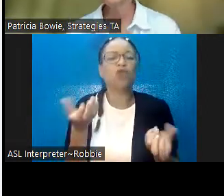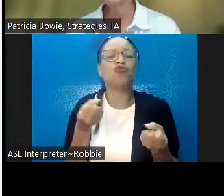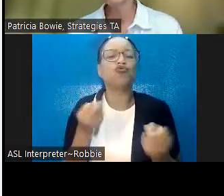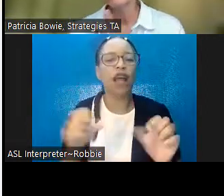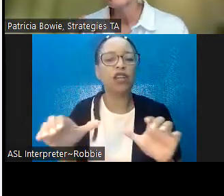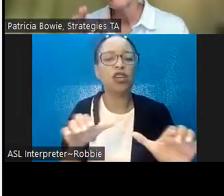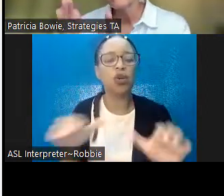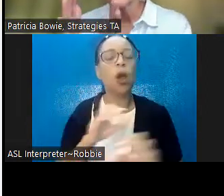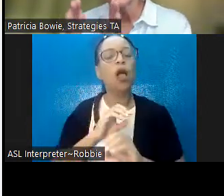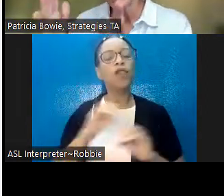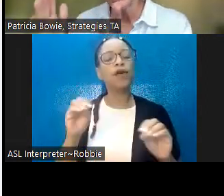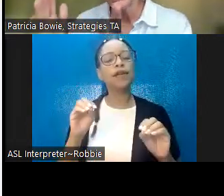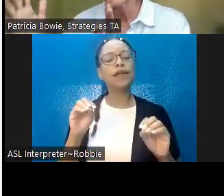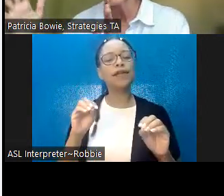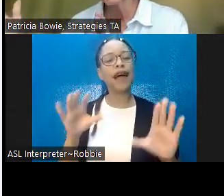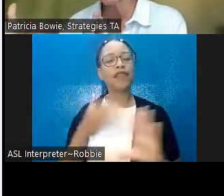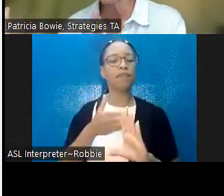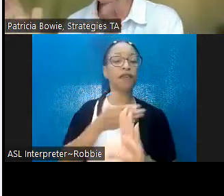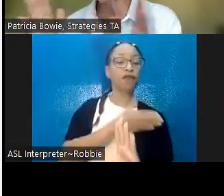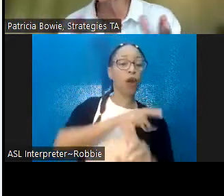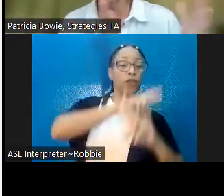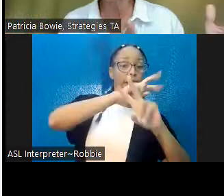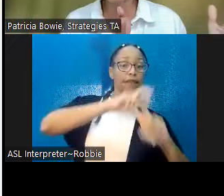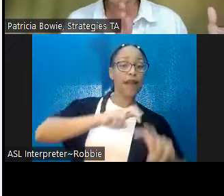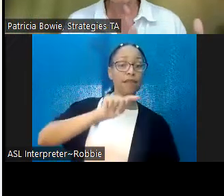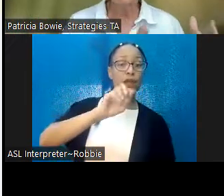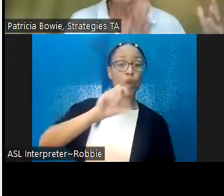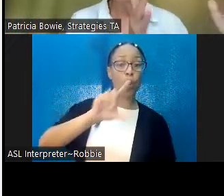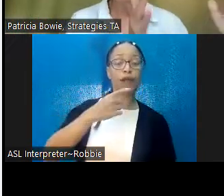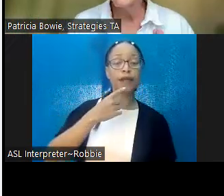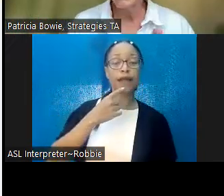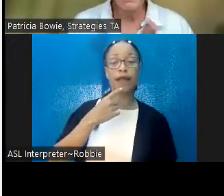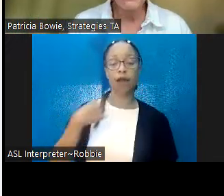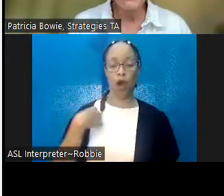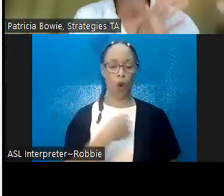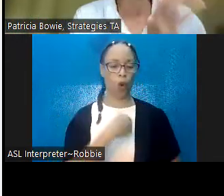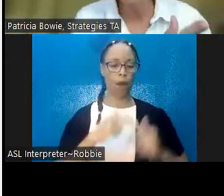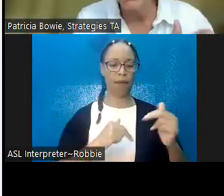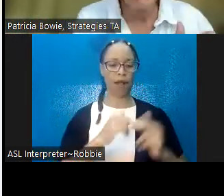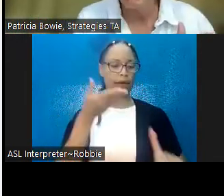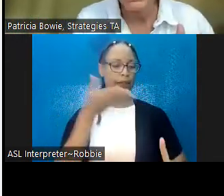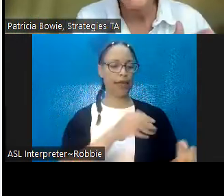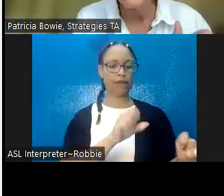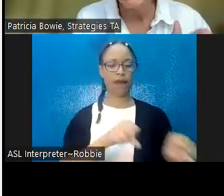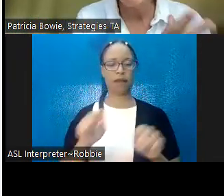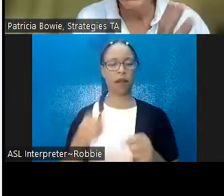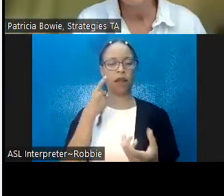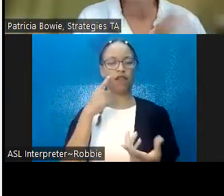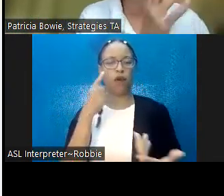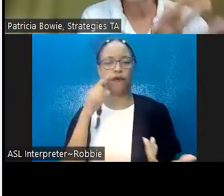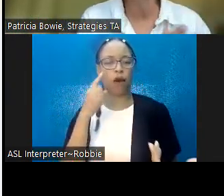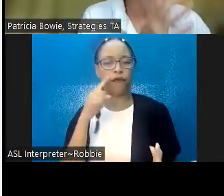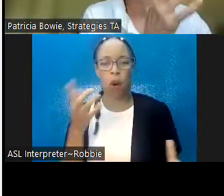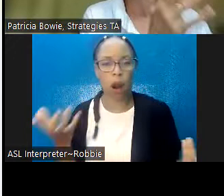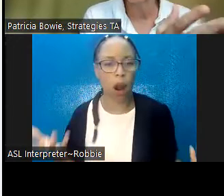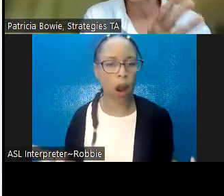There's no premise before the capacity assessment tool that says, we're building these capacities for what purpose, right? What do